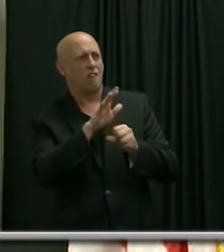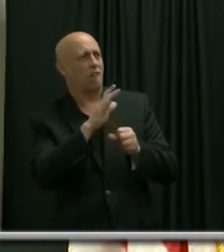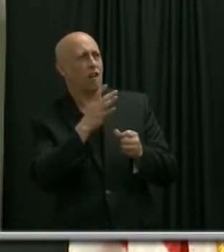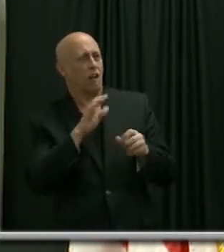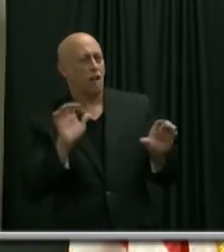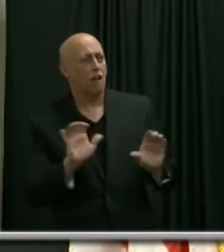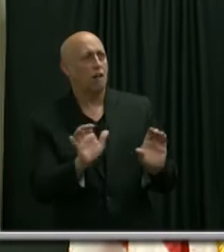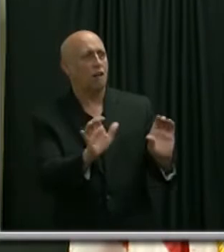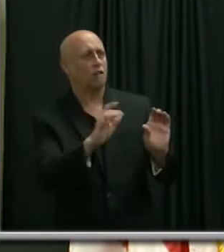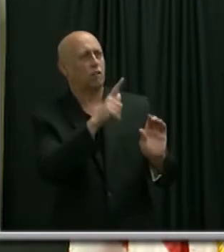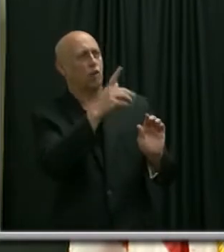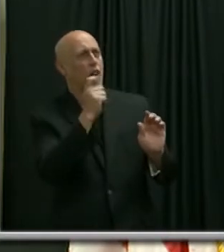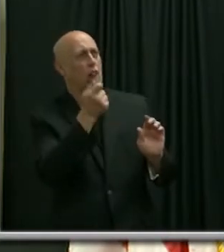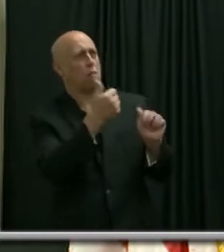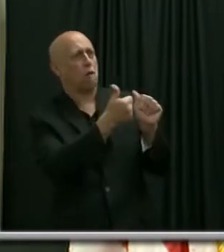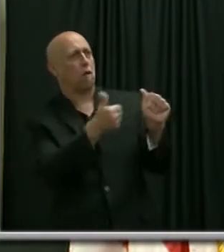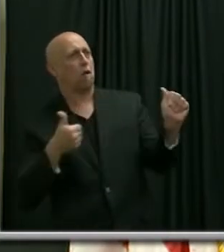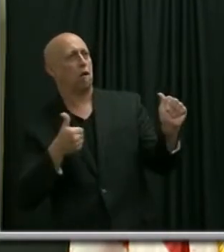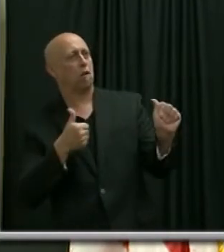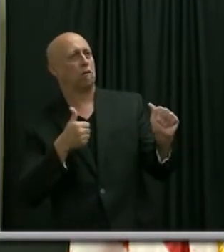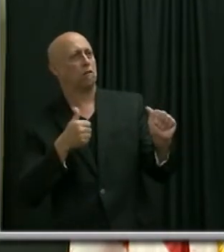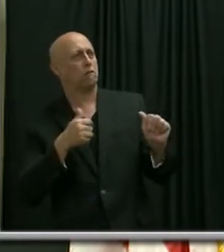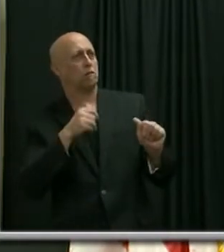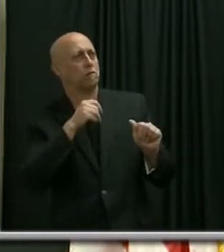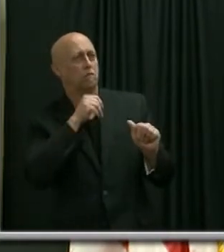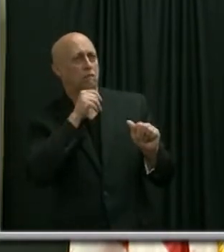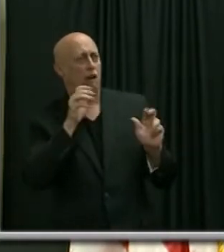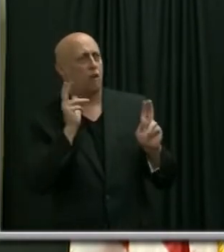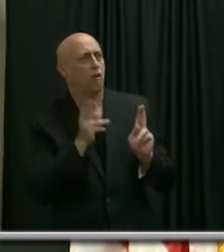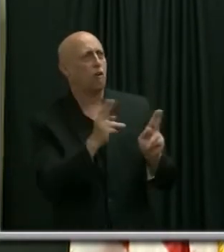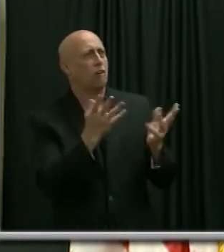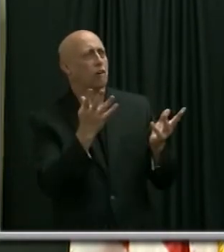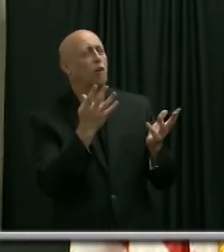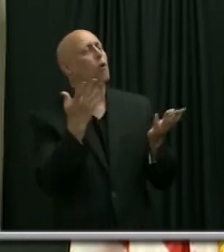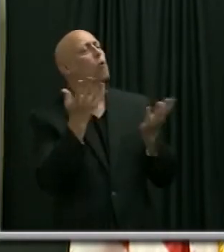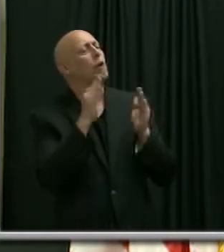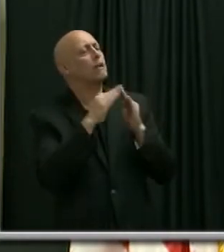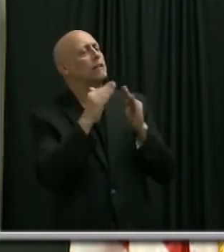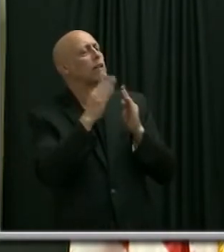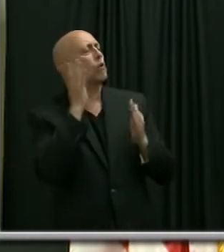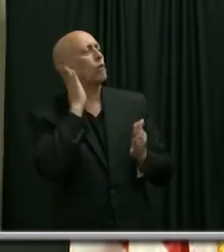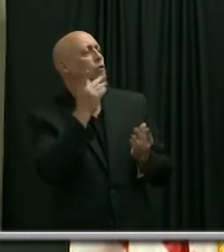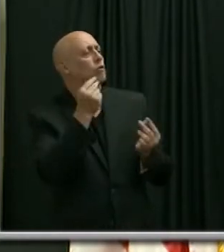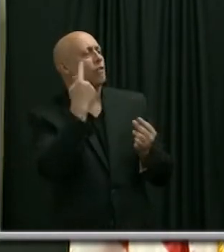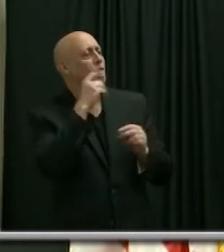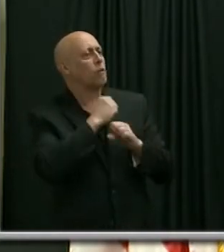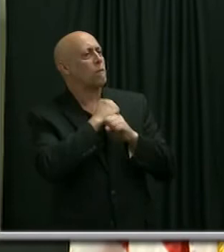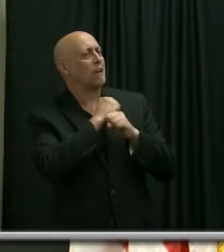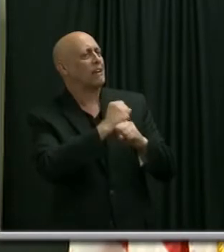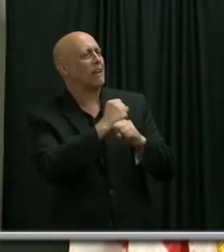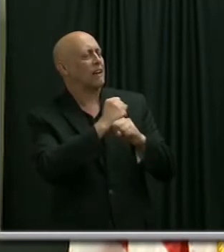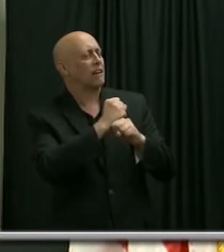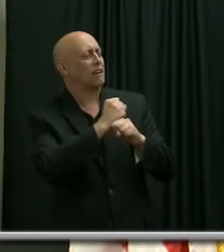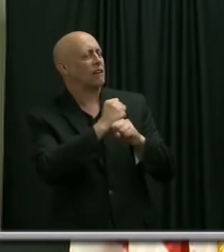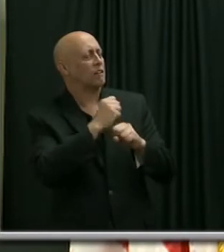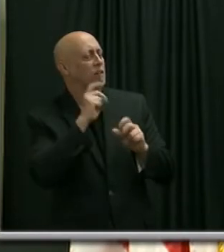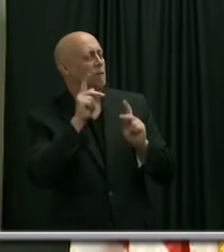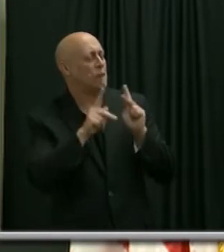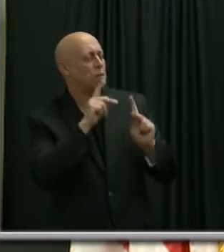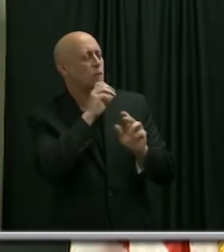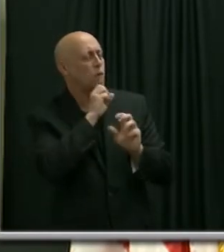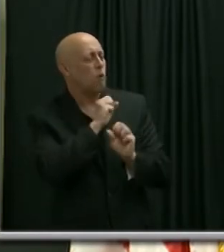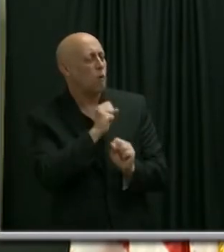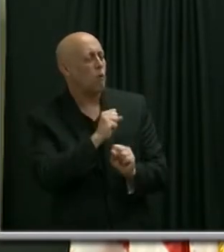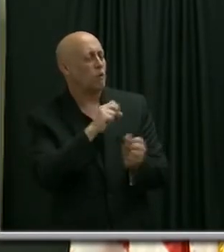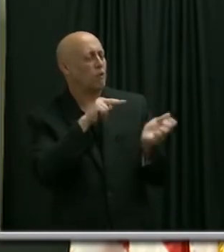response, what is now the city's plan to proactively protect some of those vulnerable citizens that we have